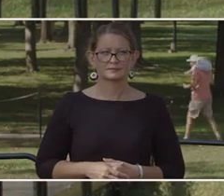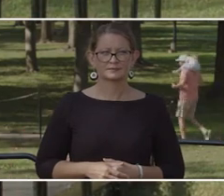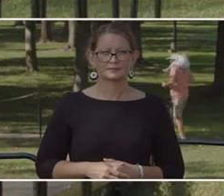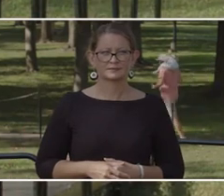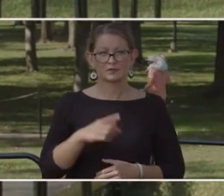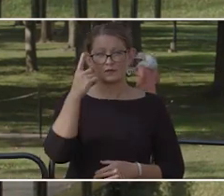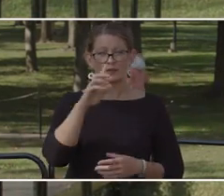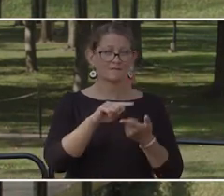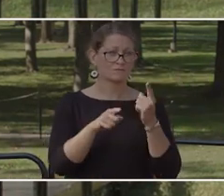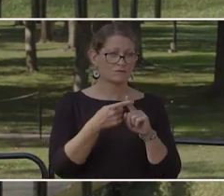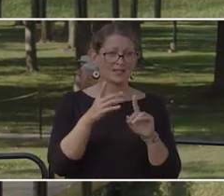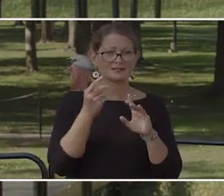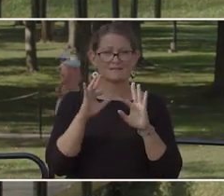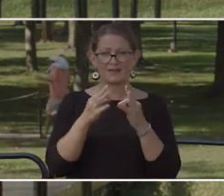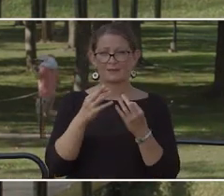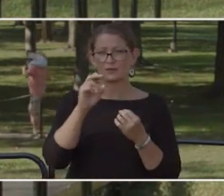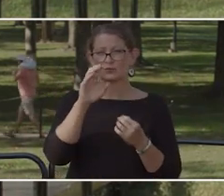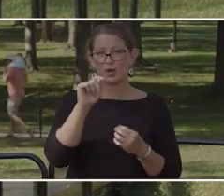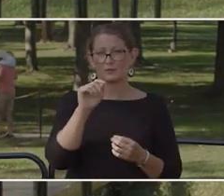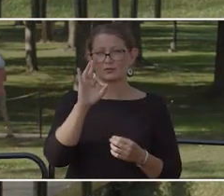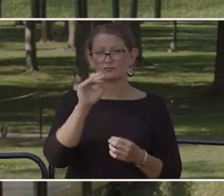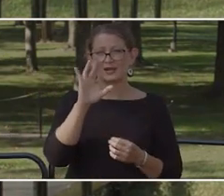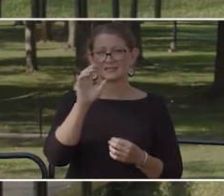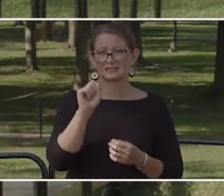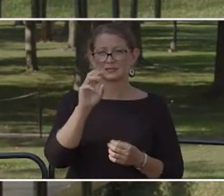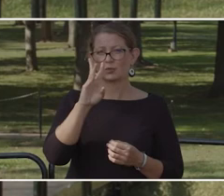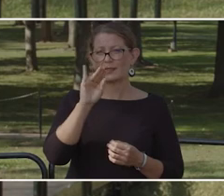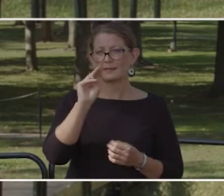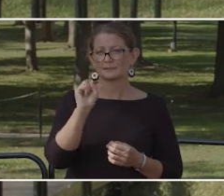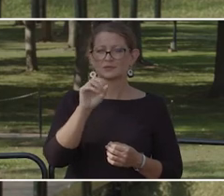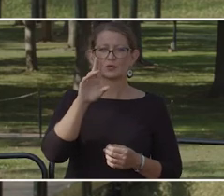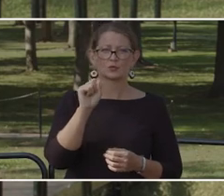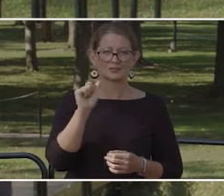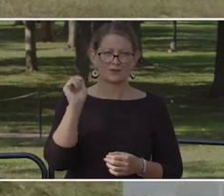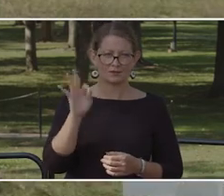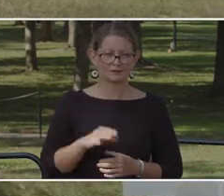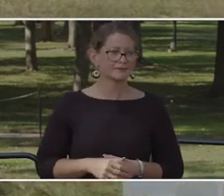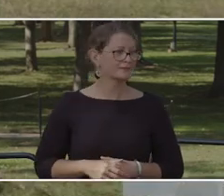On behalf of the friends and family, Robert Francis Williams, United States Air Force.